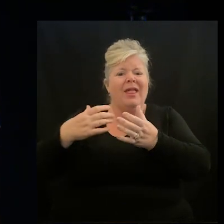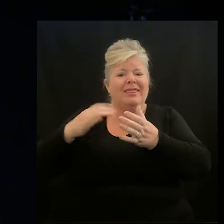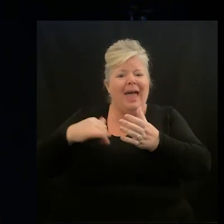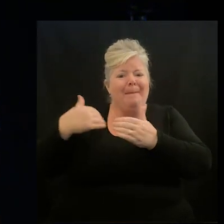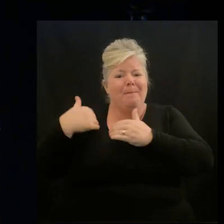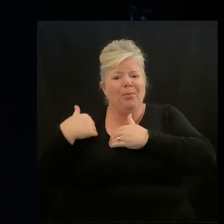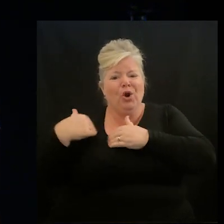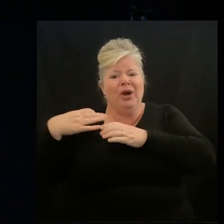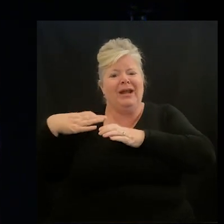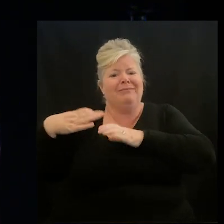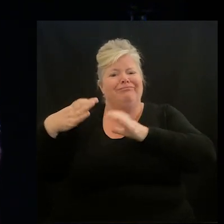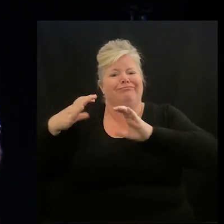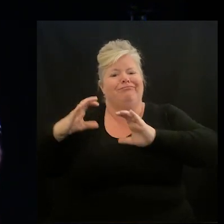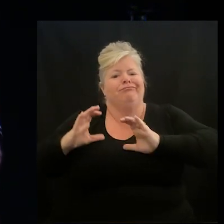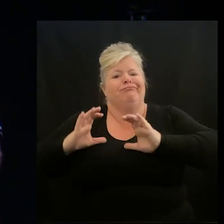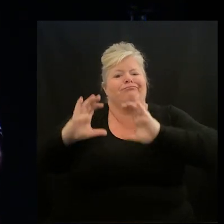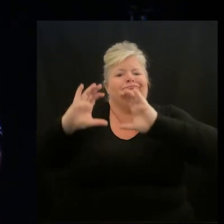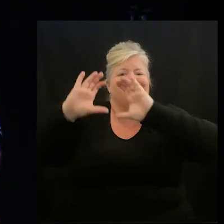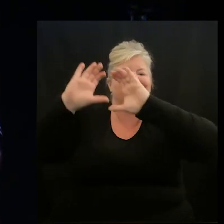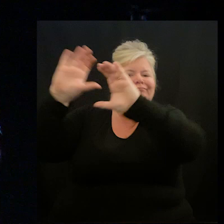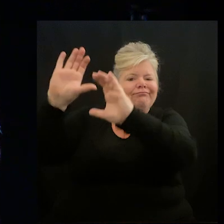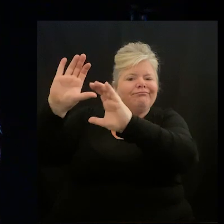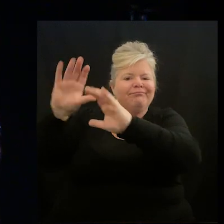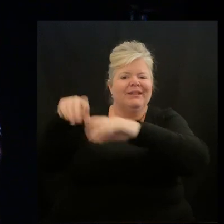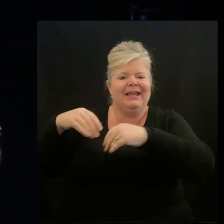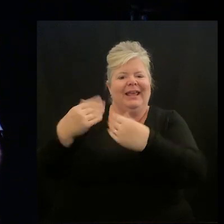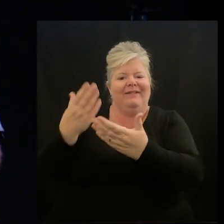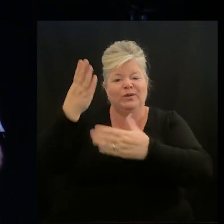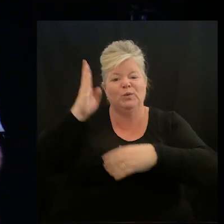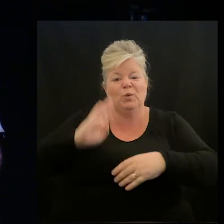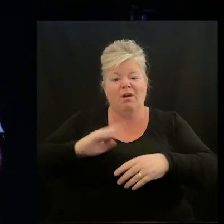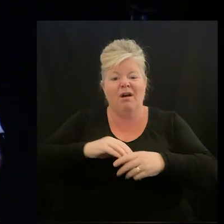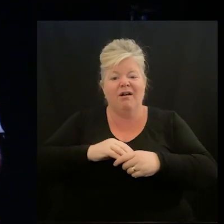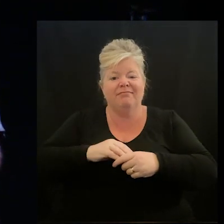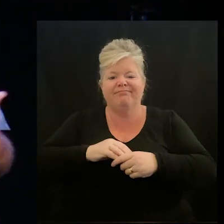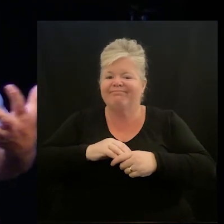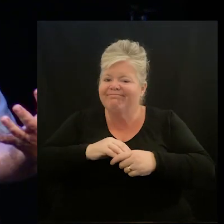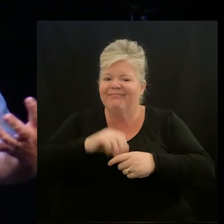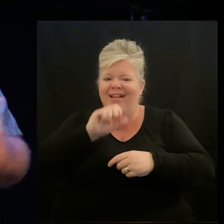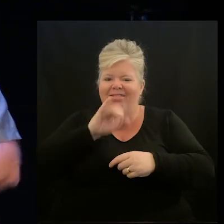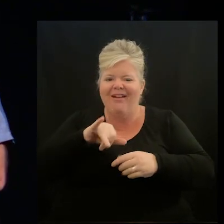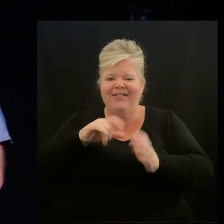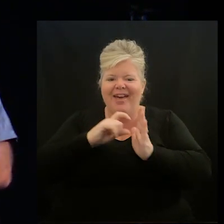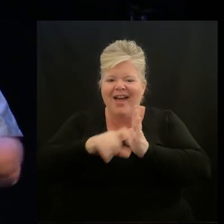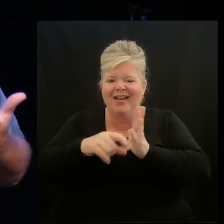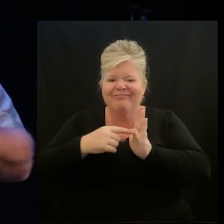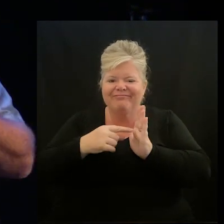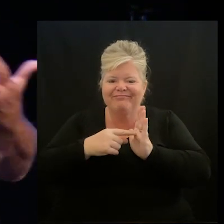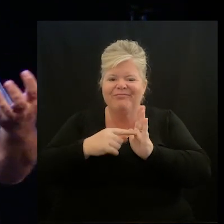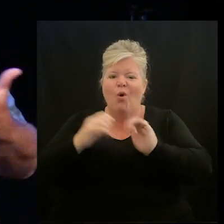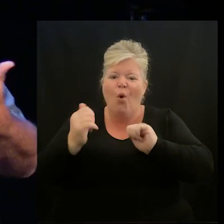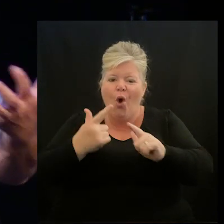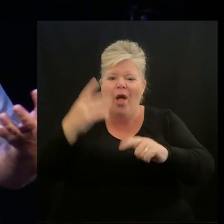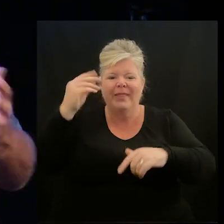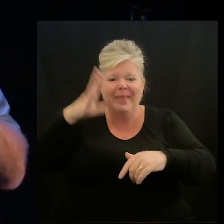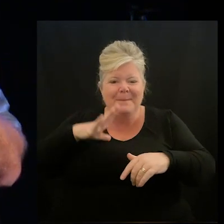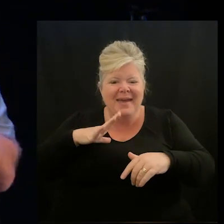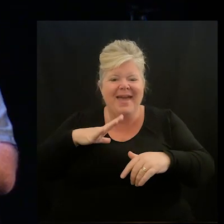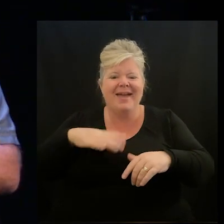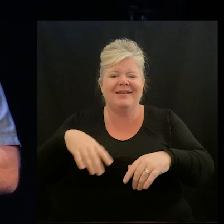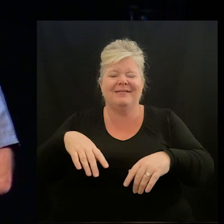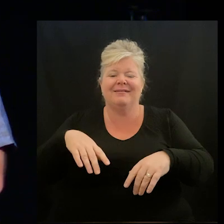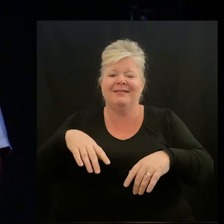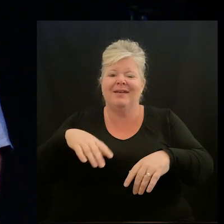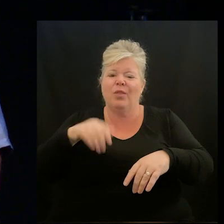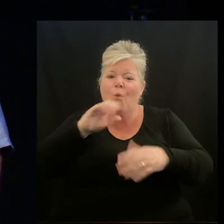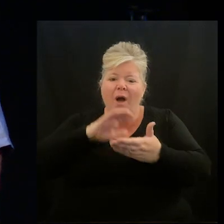burden that we're carrying right now. I love that passage there. All the men of Judah with their wives and children and little ones stood